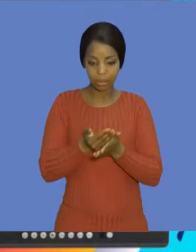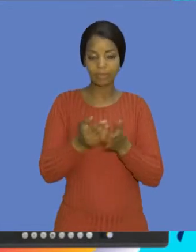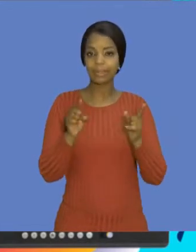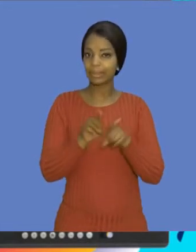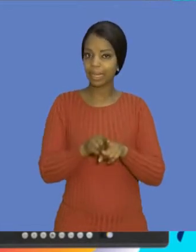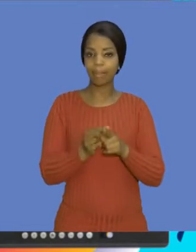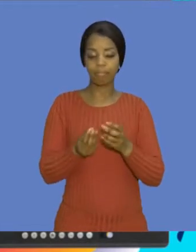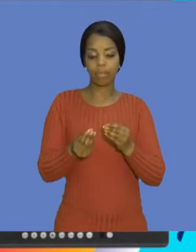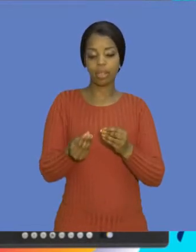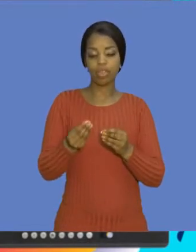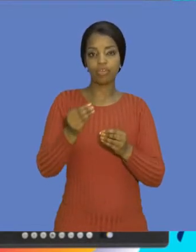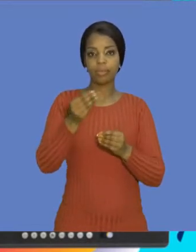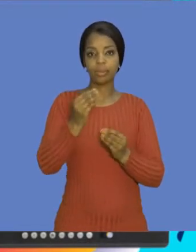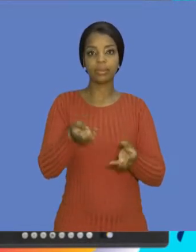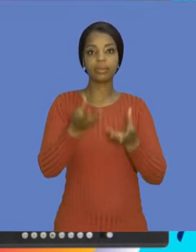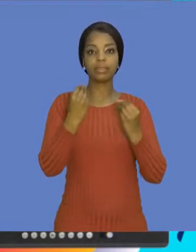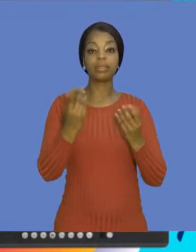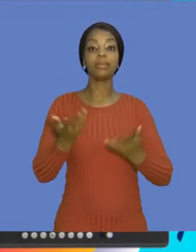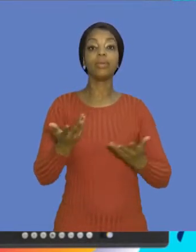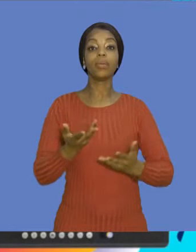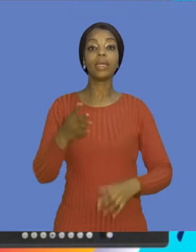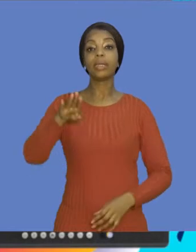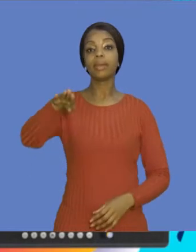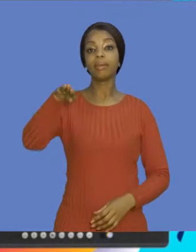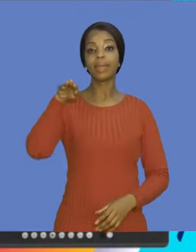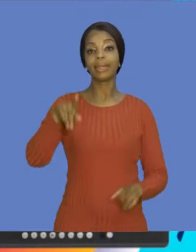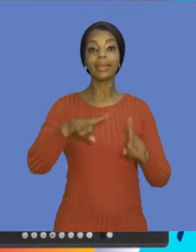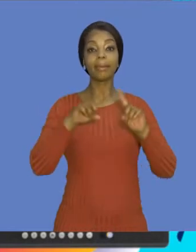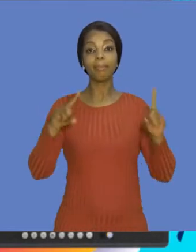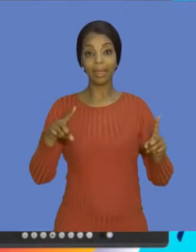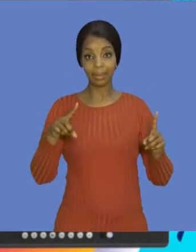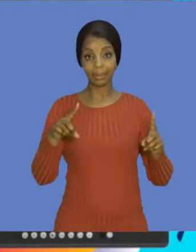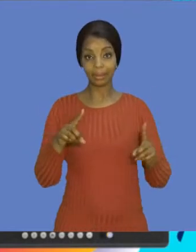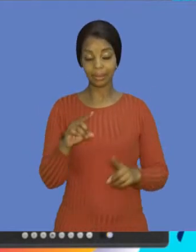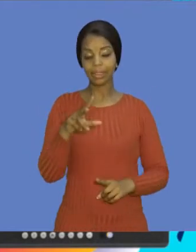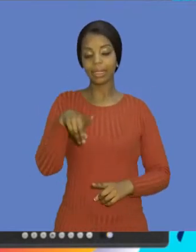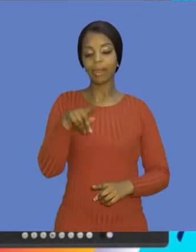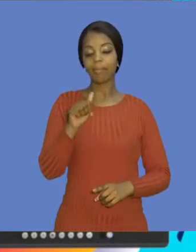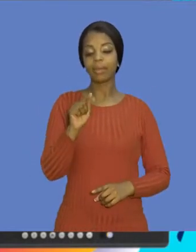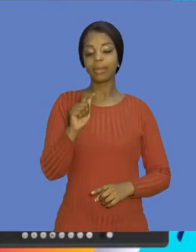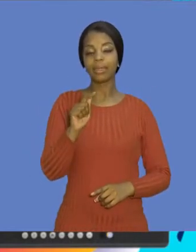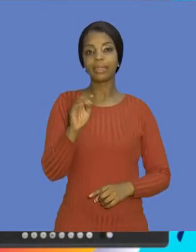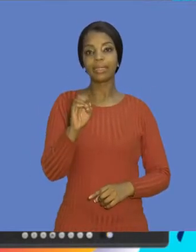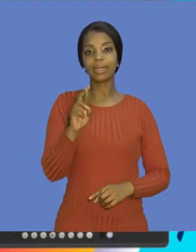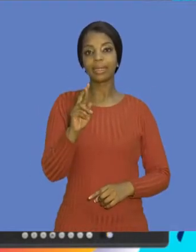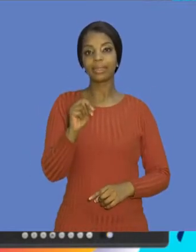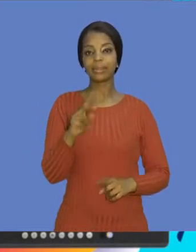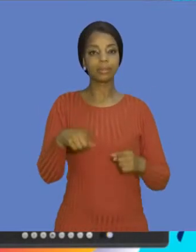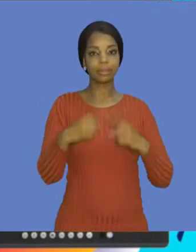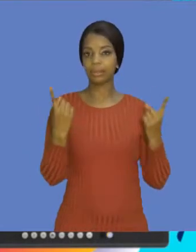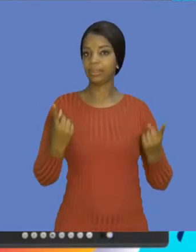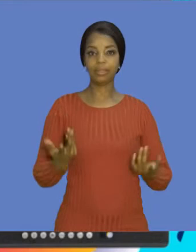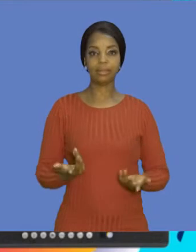same interest rate that you want to get from the bank, but at different growth patterns? So either simple